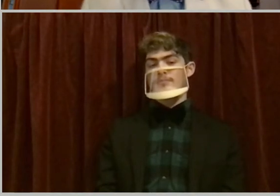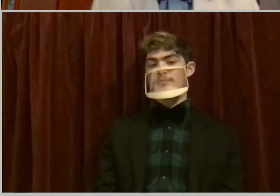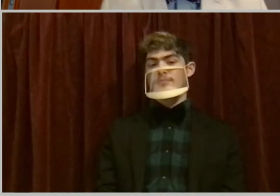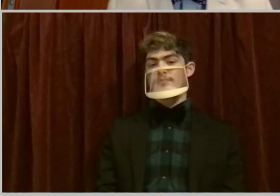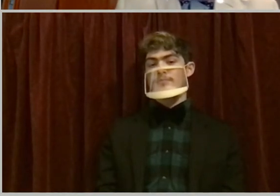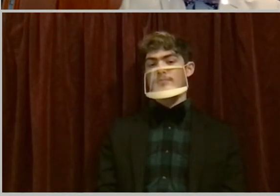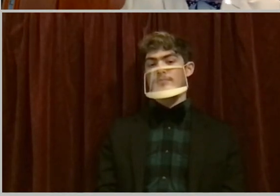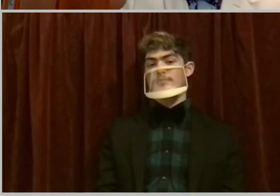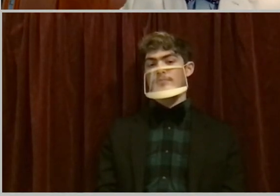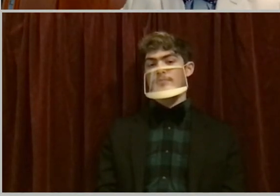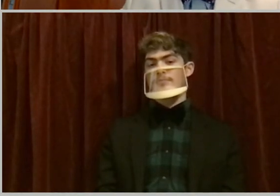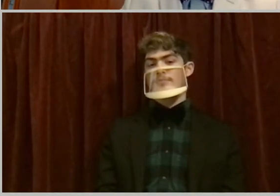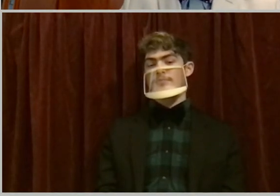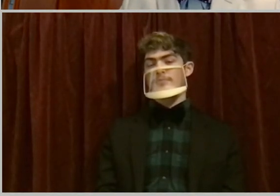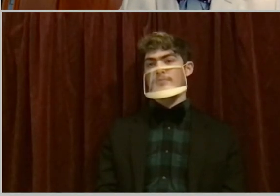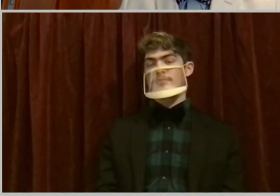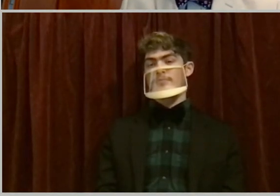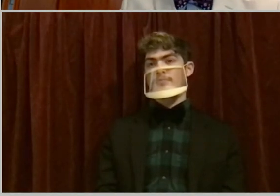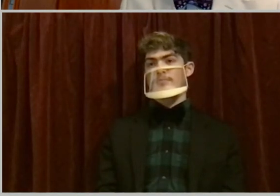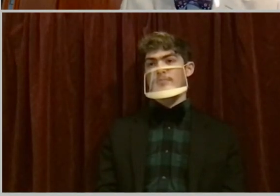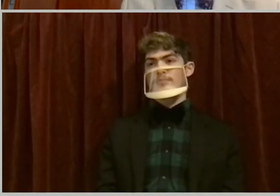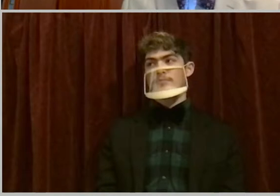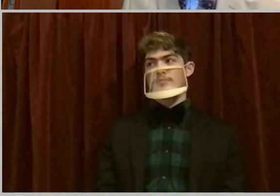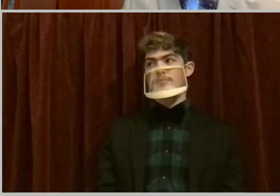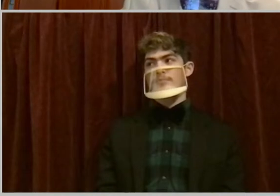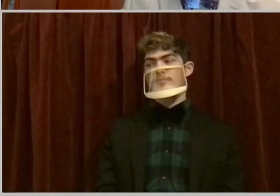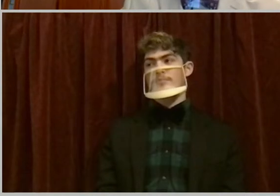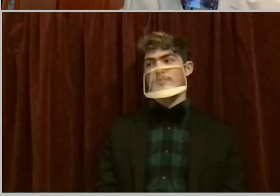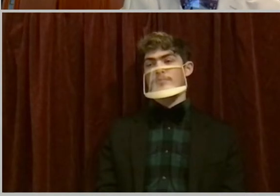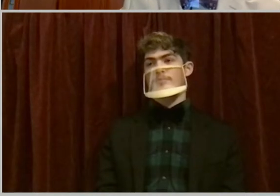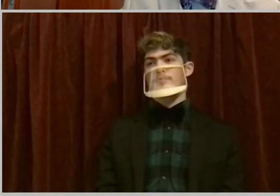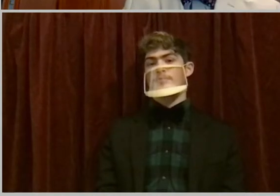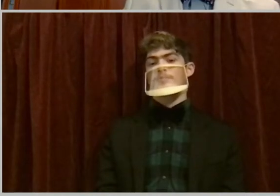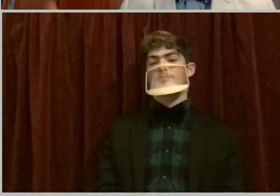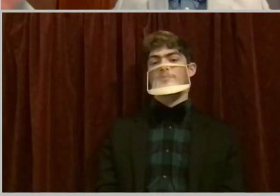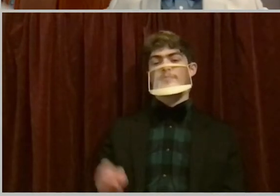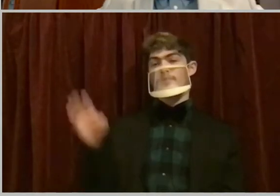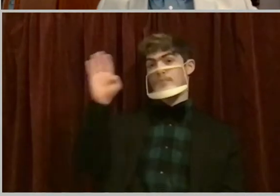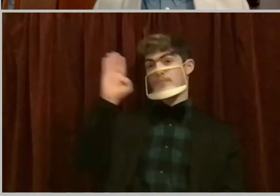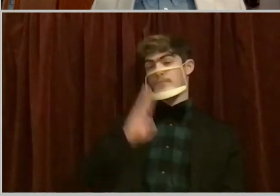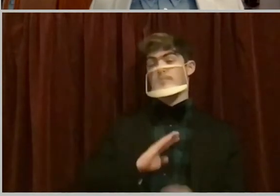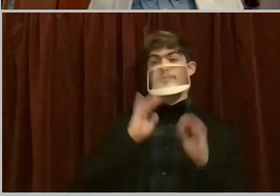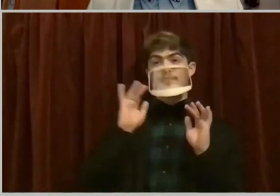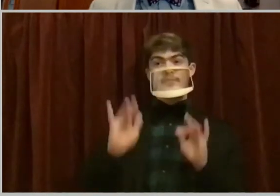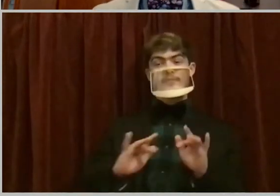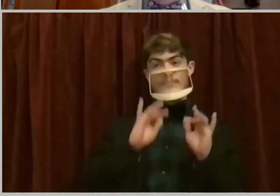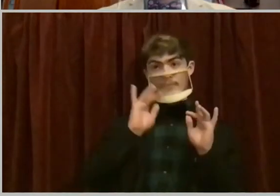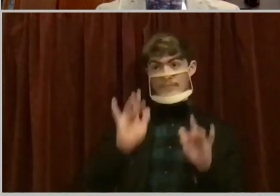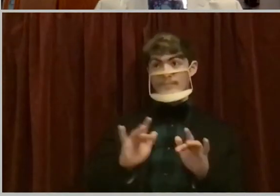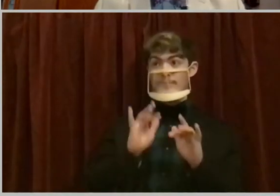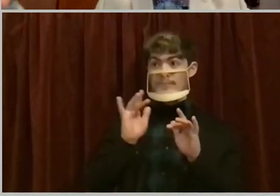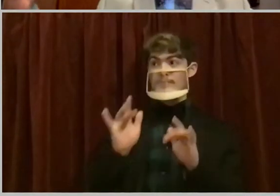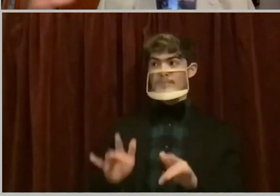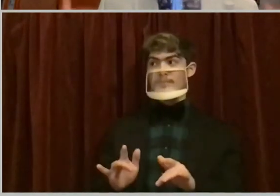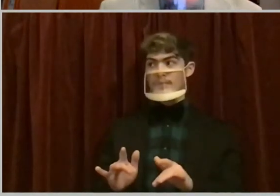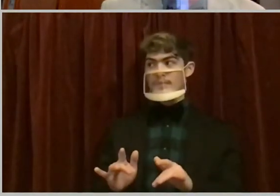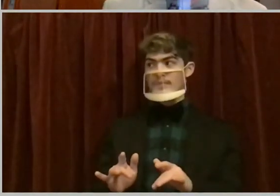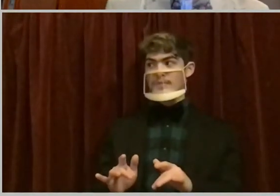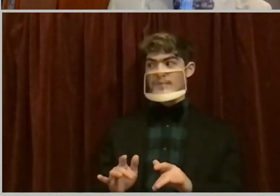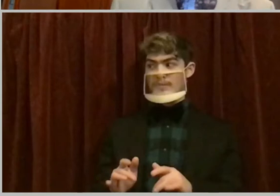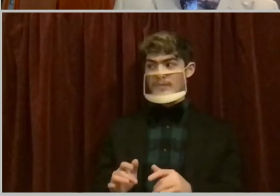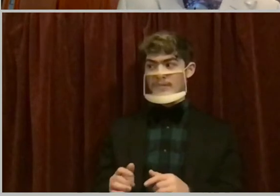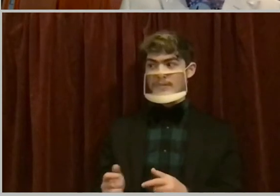We see that God's compassion is connected to deliverance. His compassion is what keeps bringing us